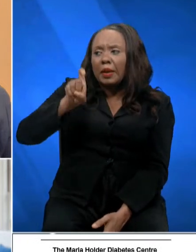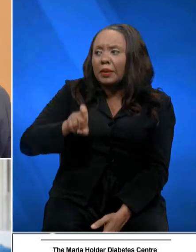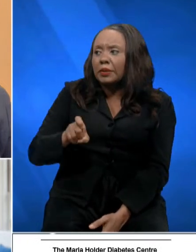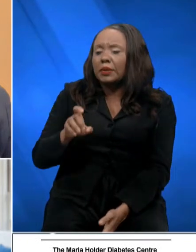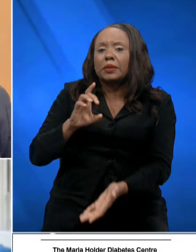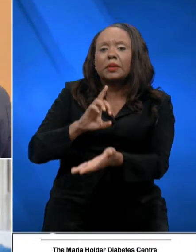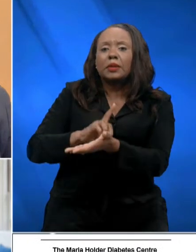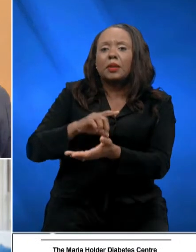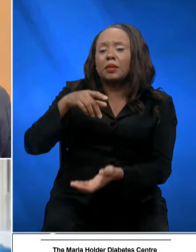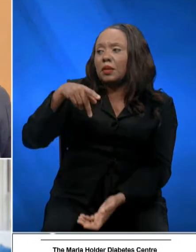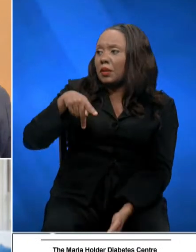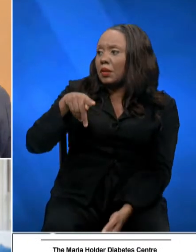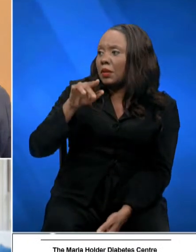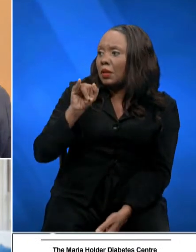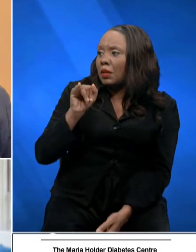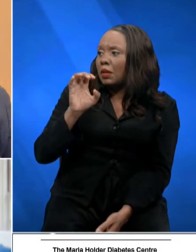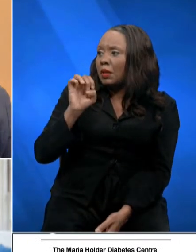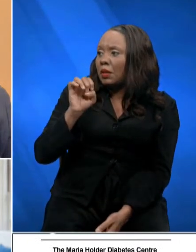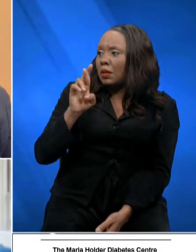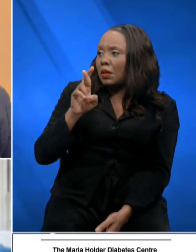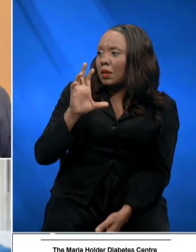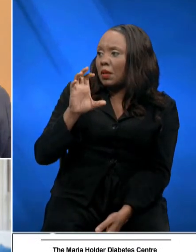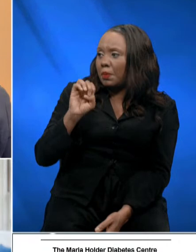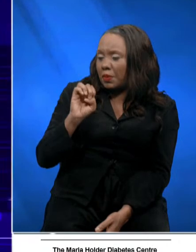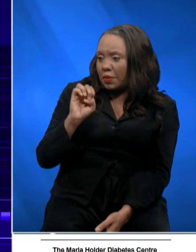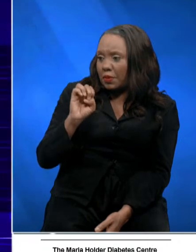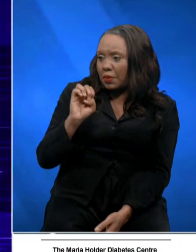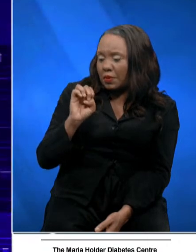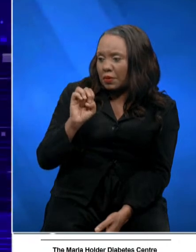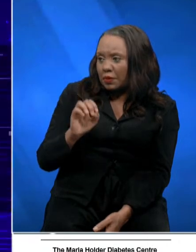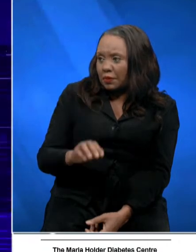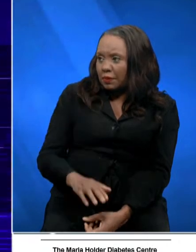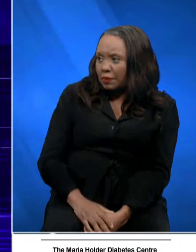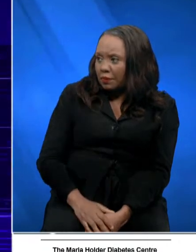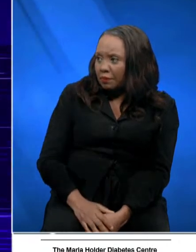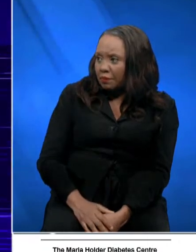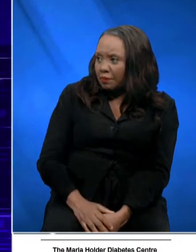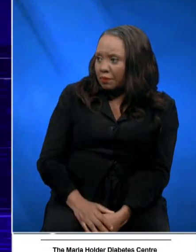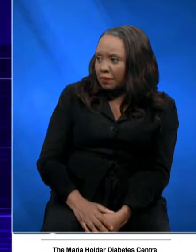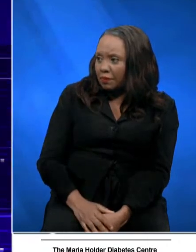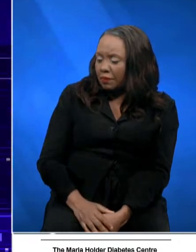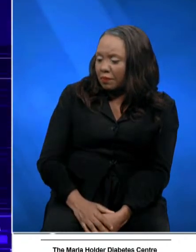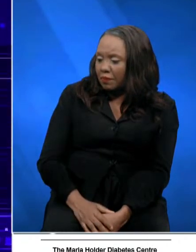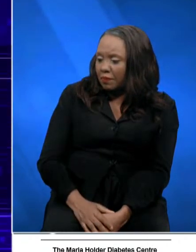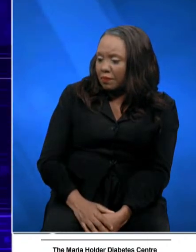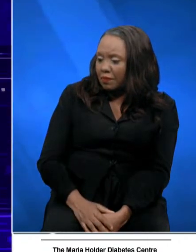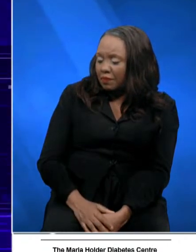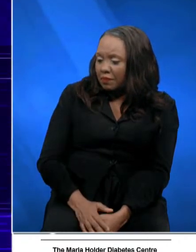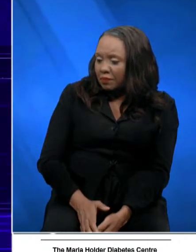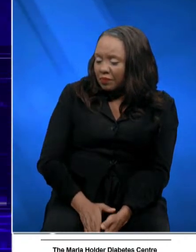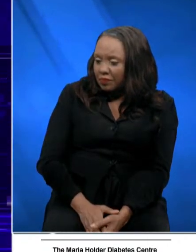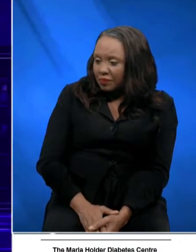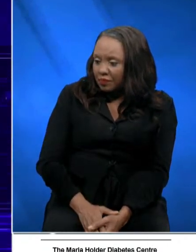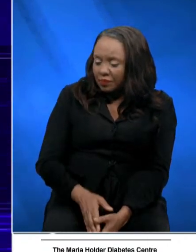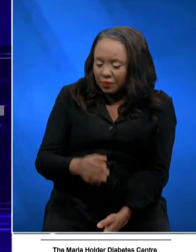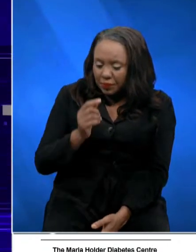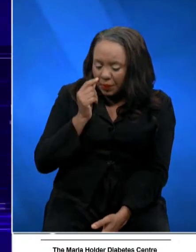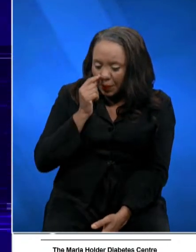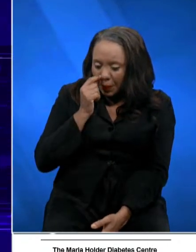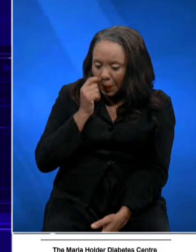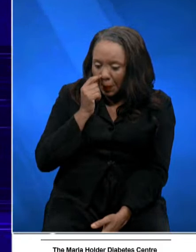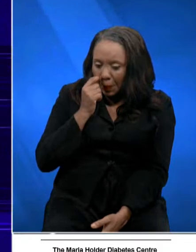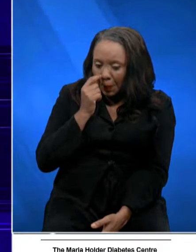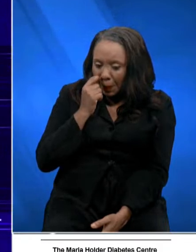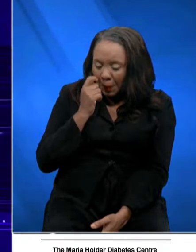How should I put it? I know it's a hard thing to say. Can you guarantee that you would